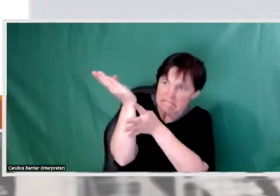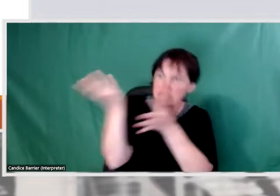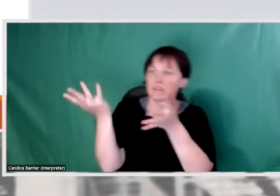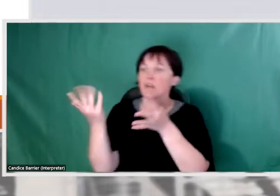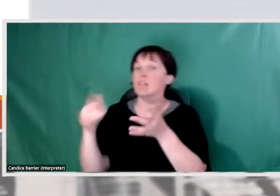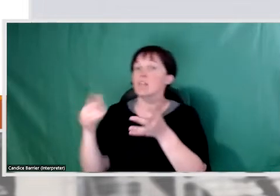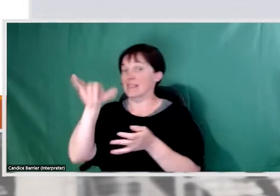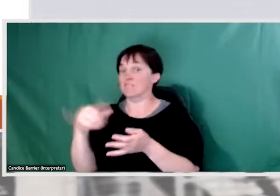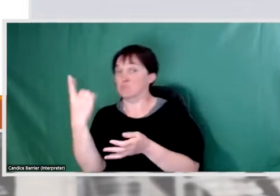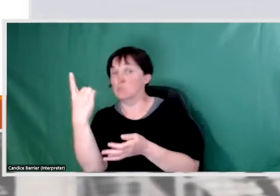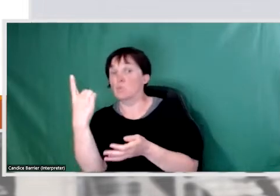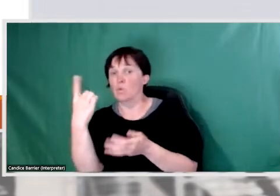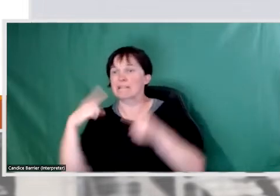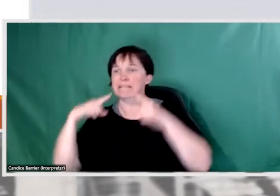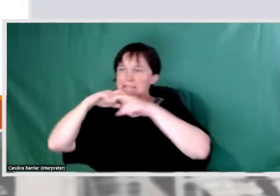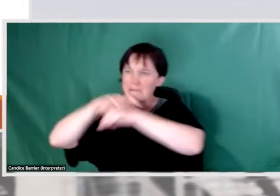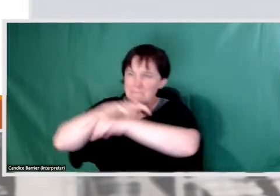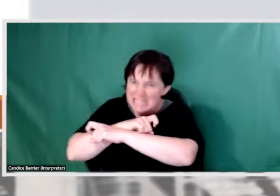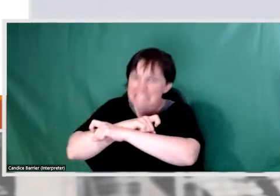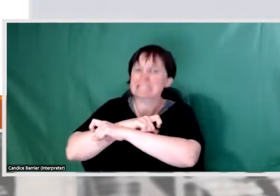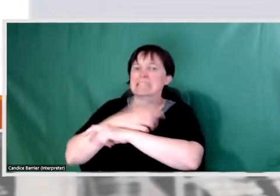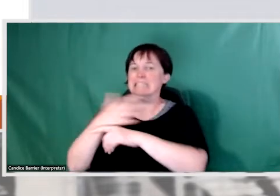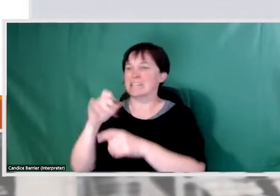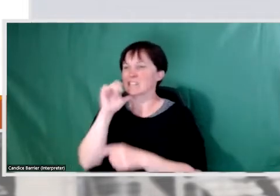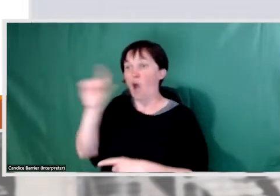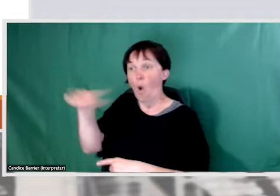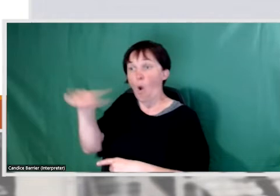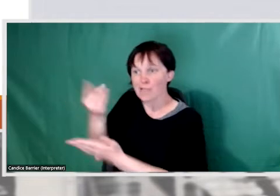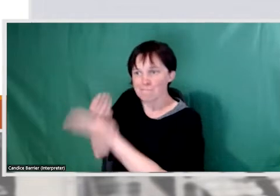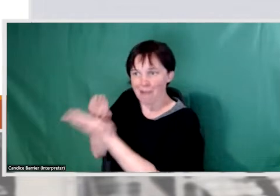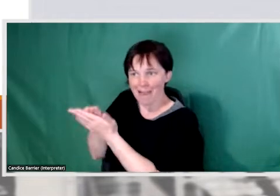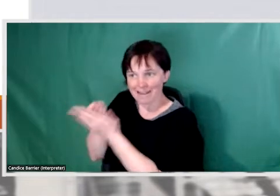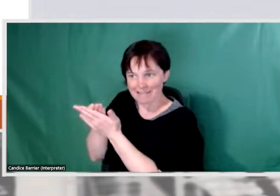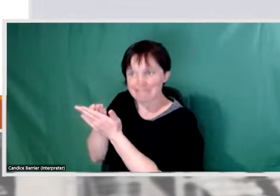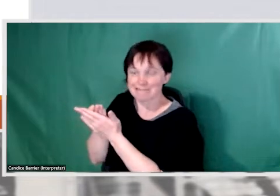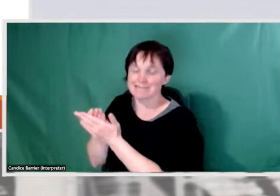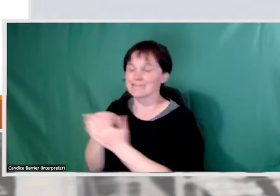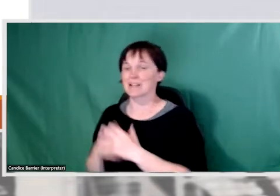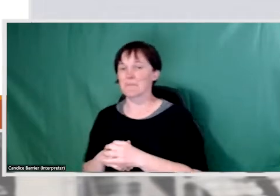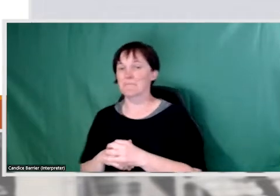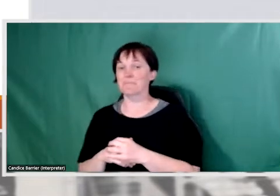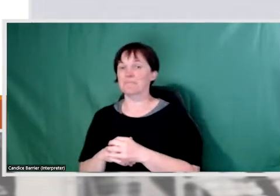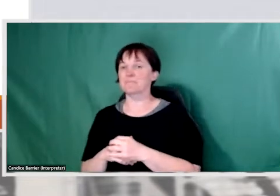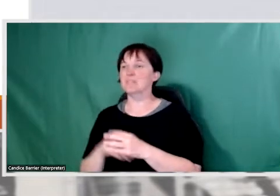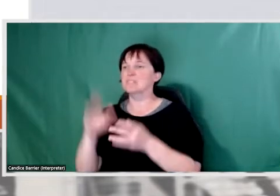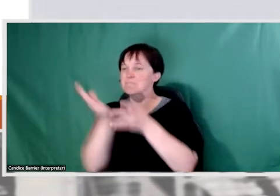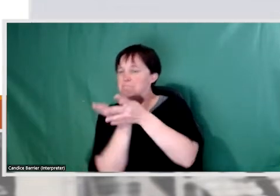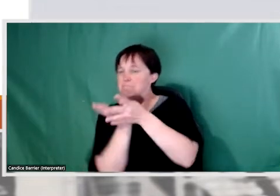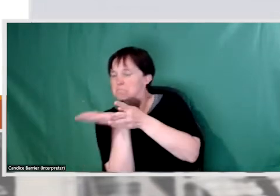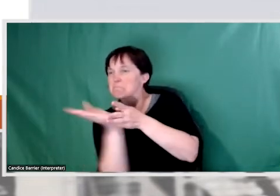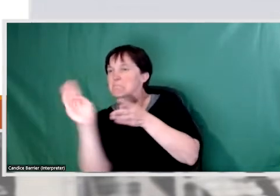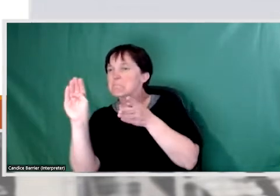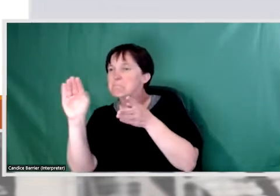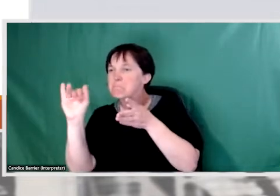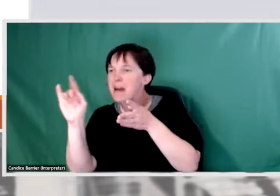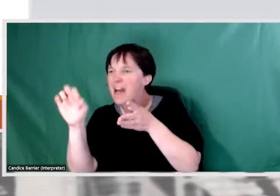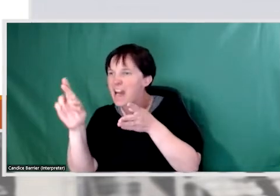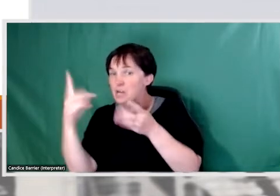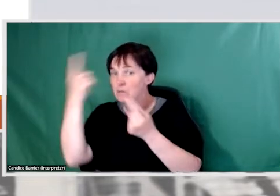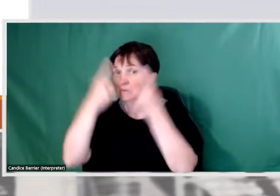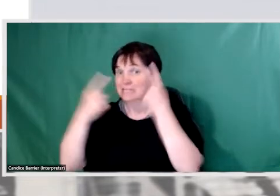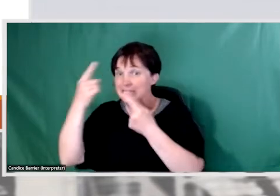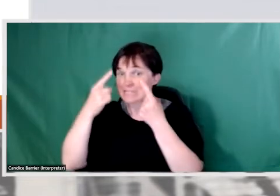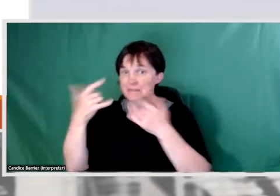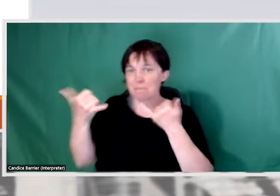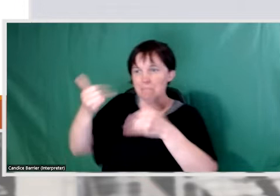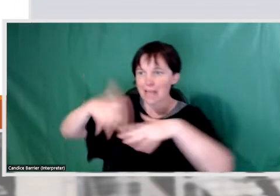and complexity, not necessarily money. So some types of minor construction projects which we consider are,